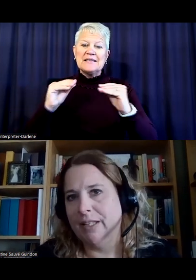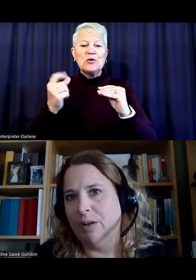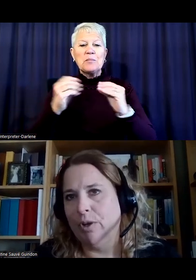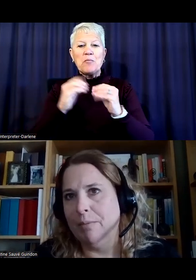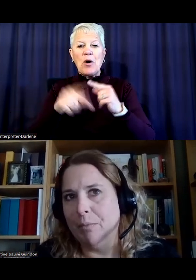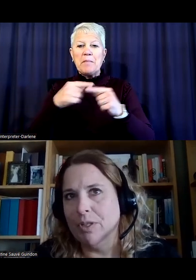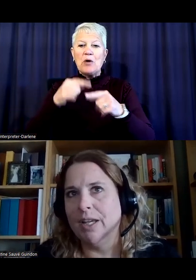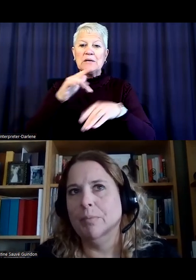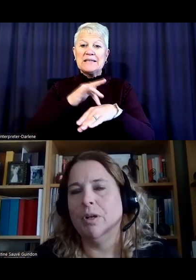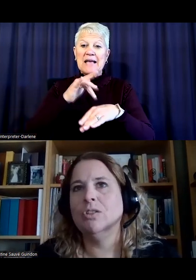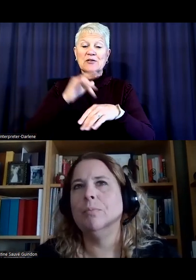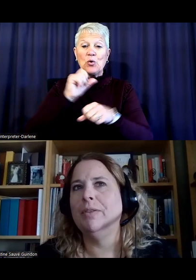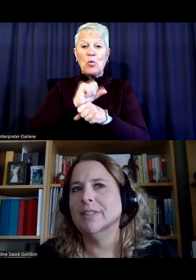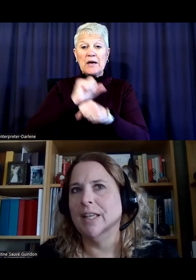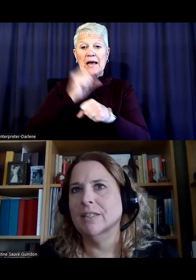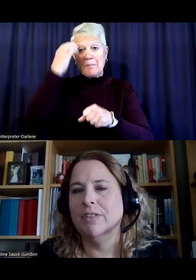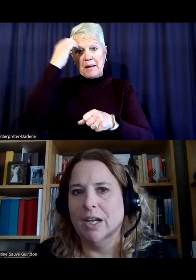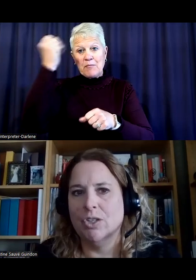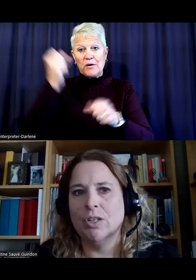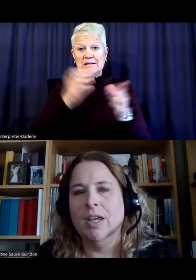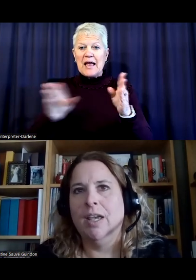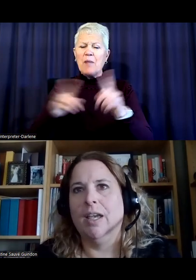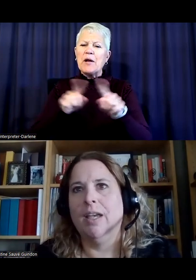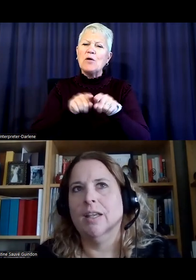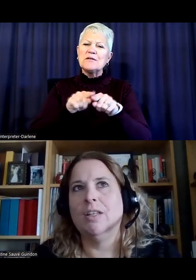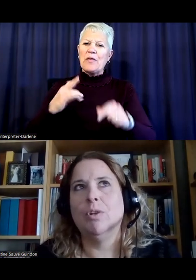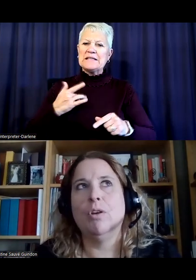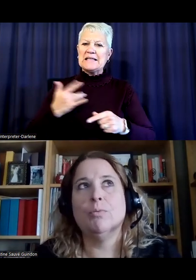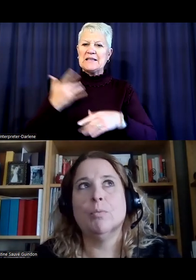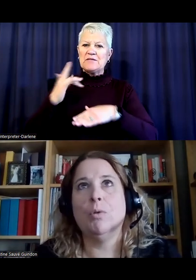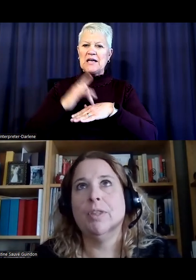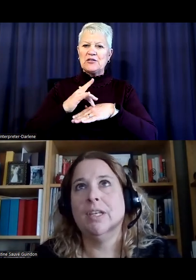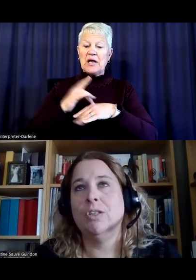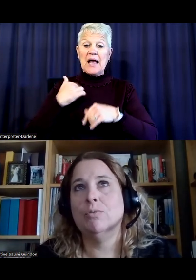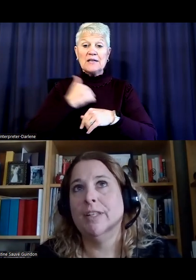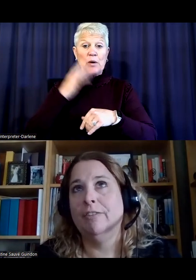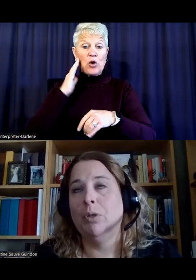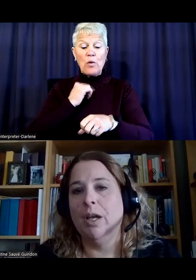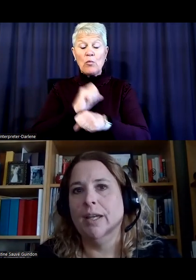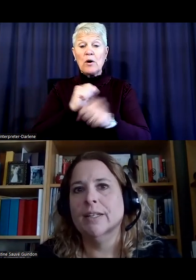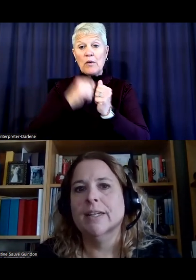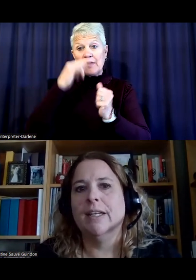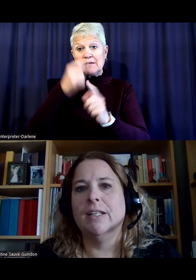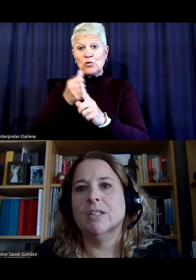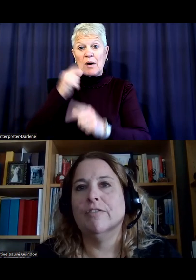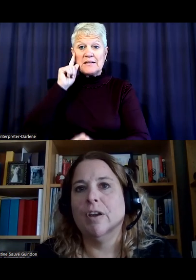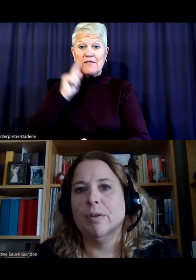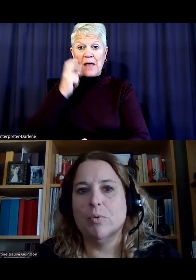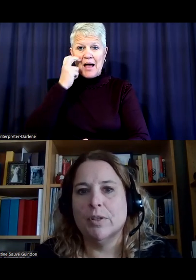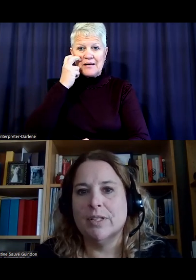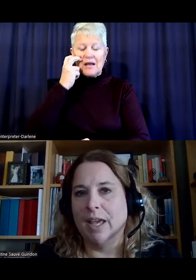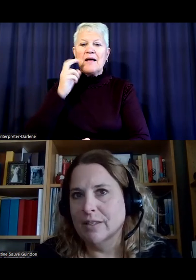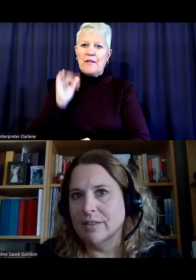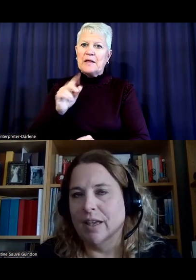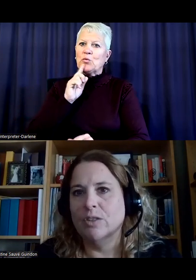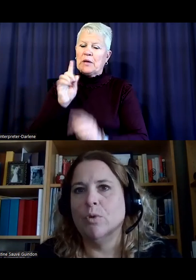about the tactile working memory scale, but also about the sense of touch. And as we know, as we work with kids who are deafblind, it is a very